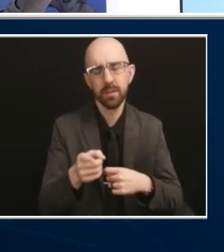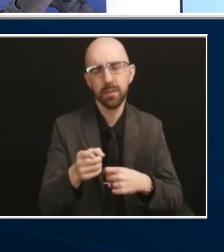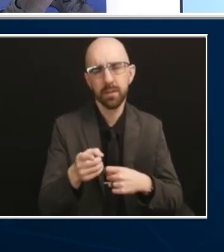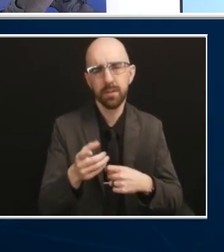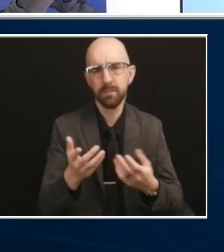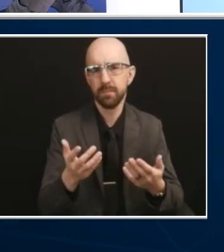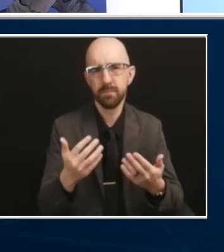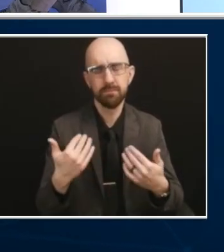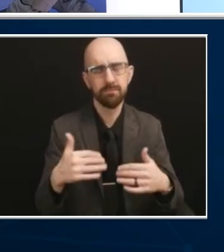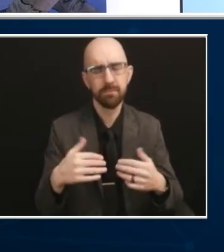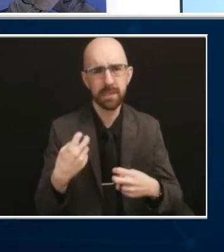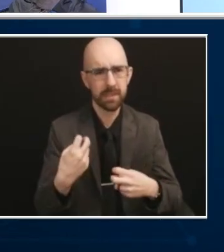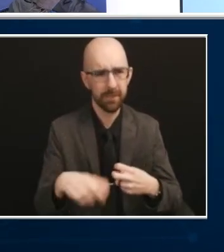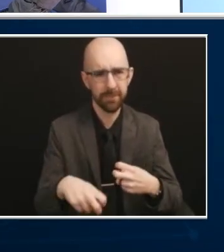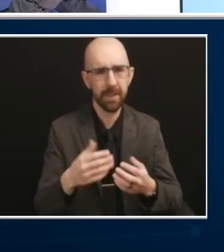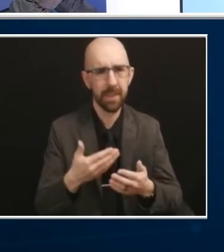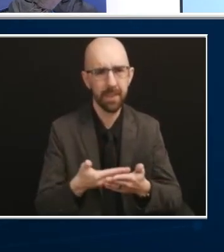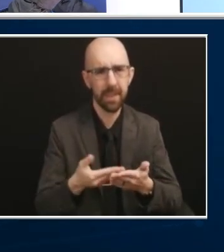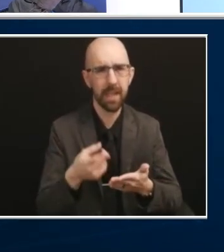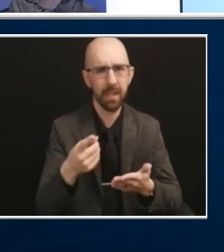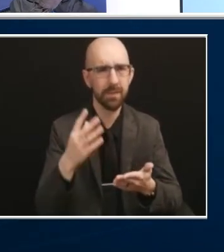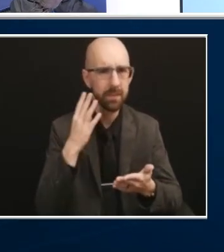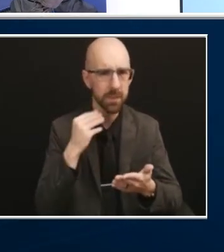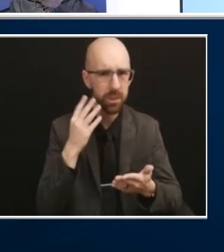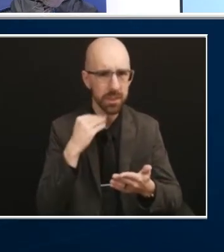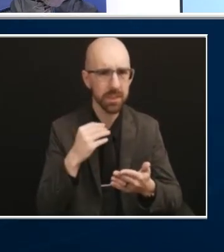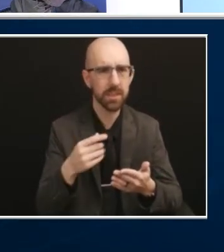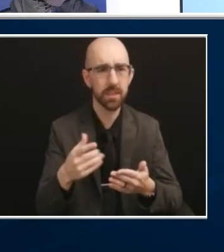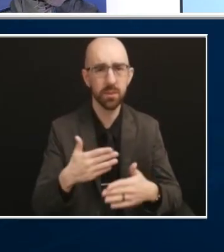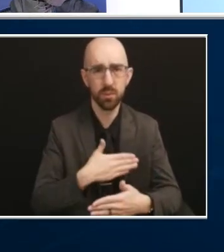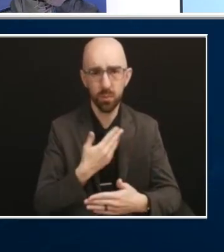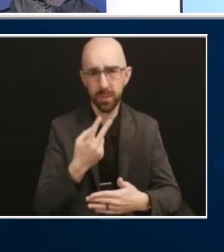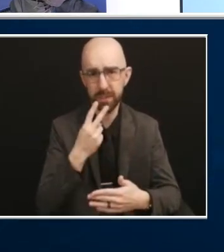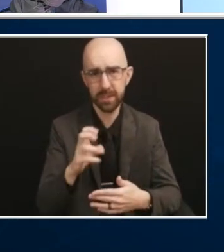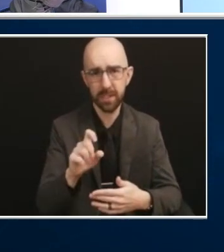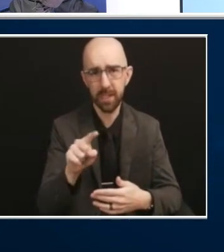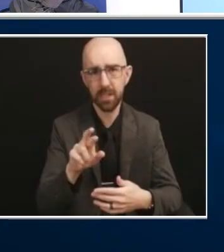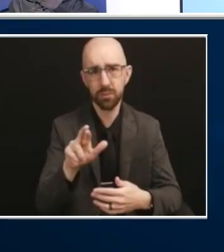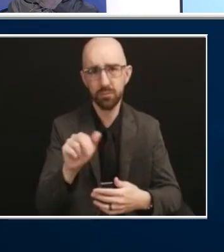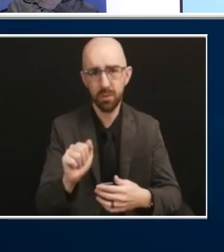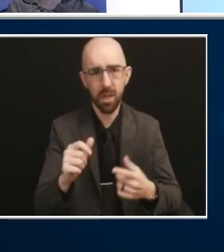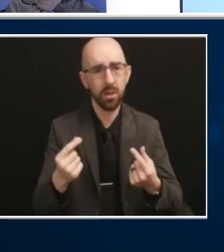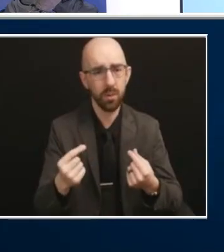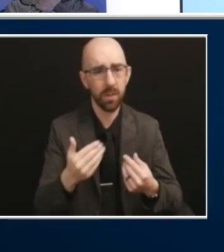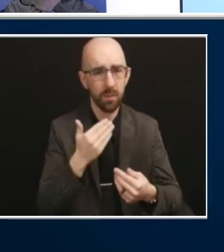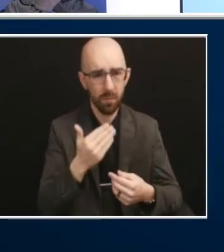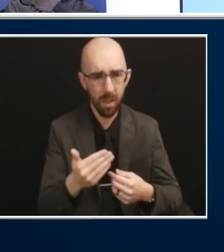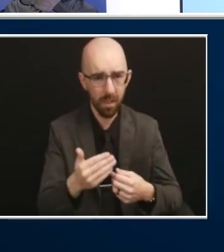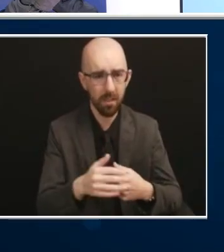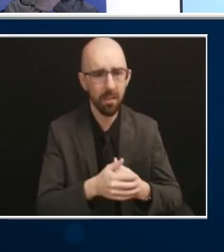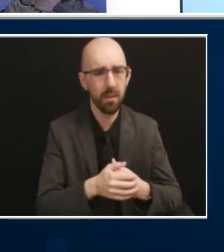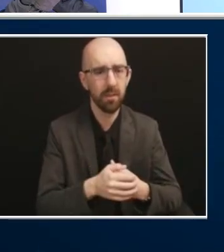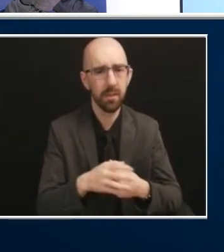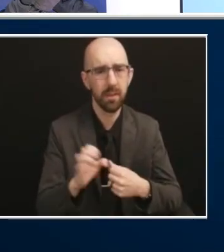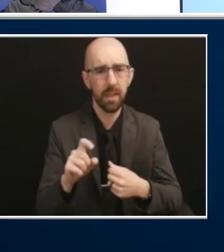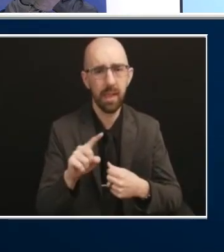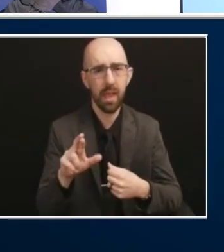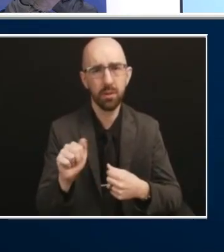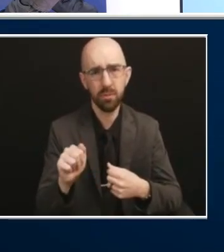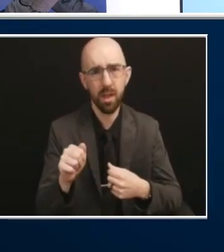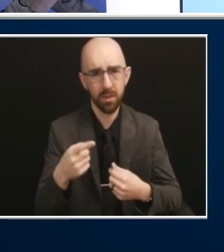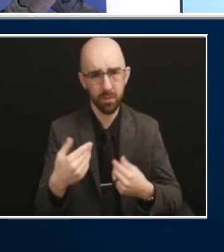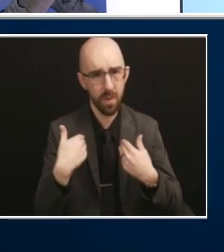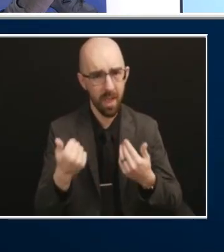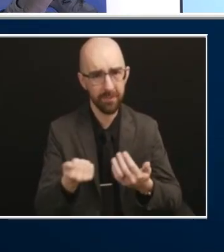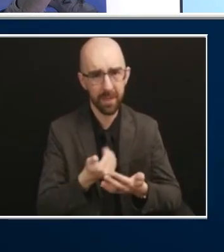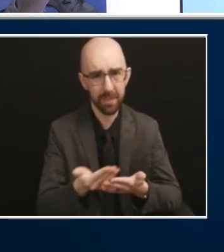tough thing that you've gone through, but such a joy to see Ezra doing so well. Ezra, do you have anything that you really